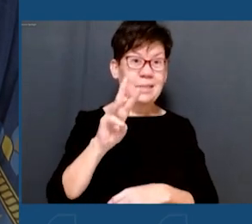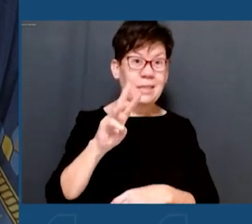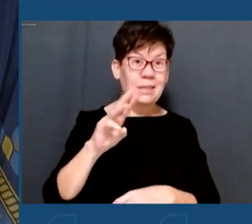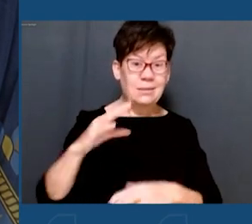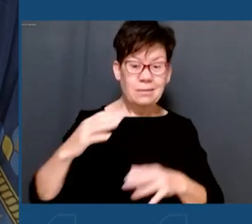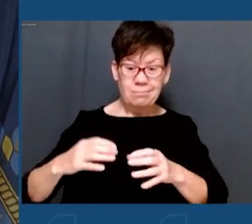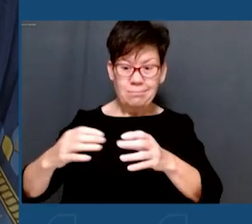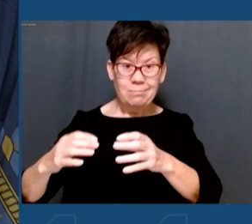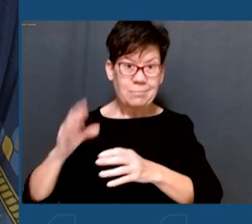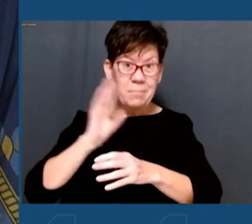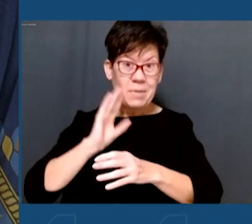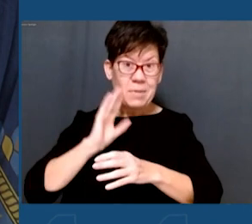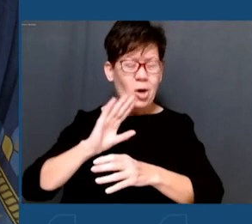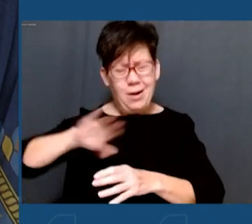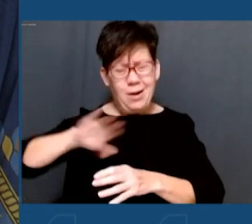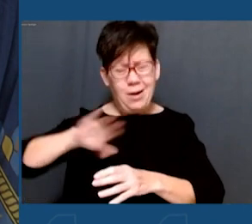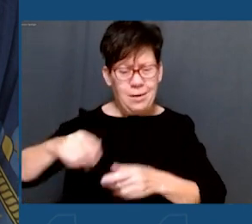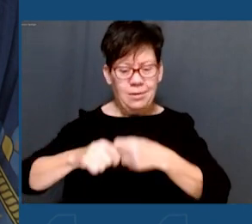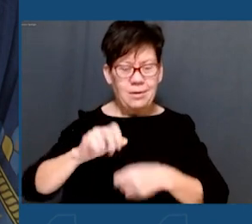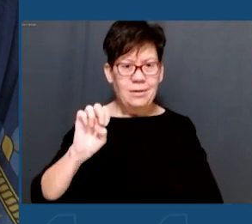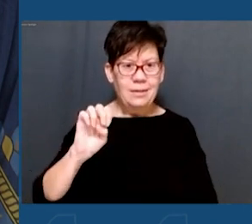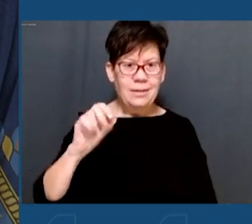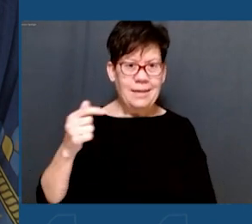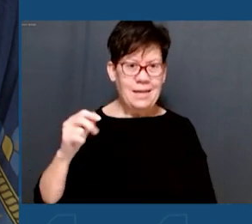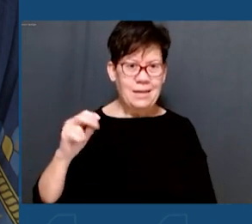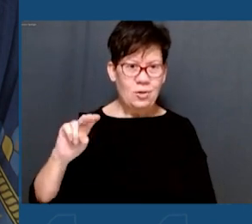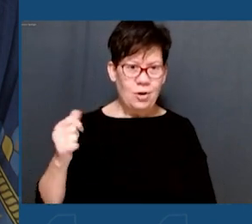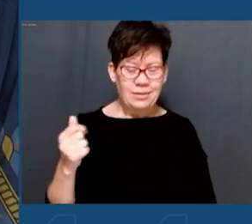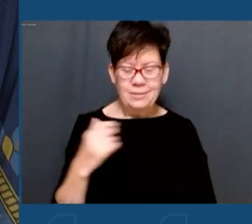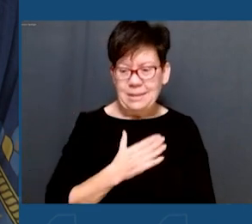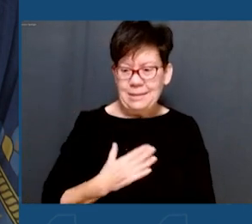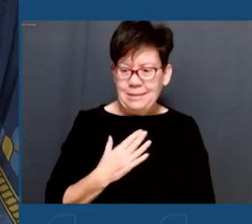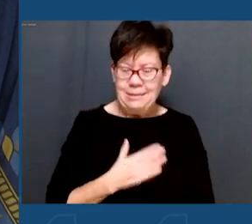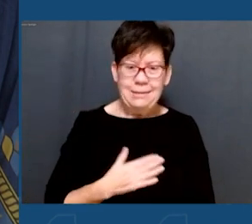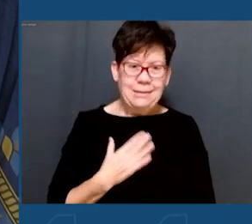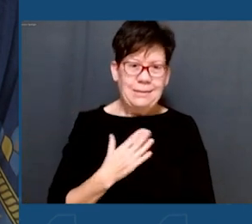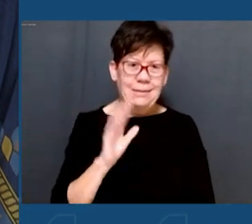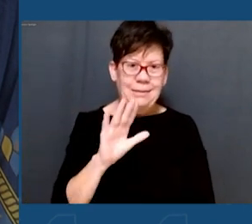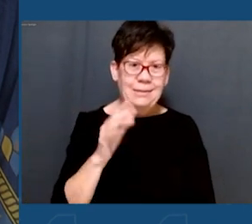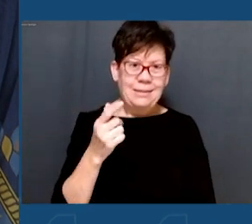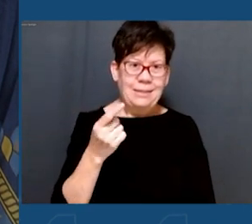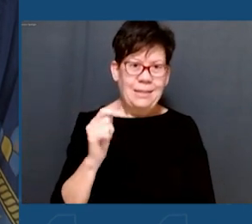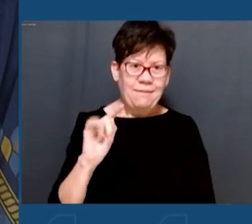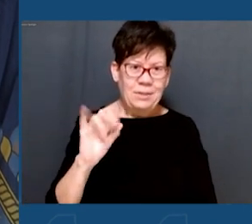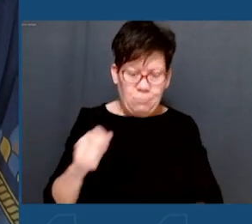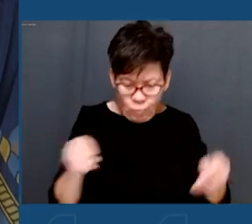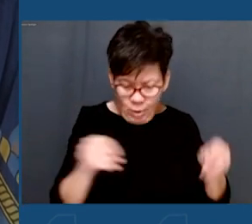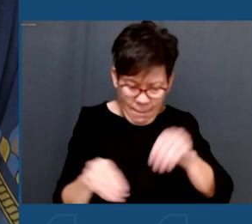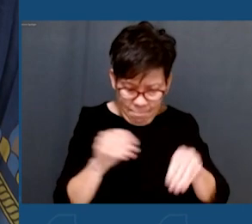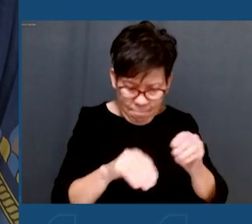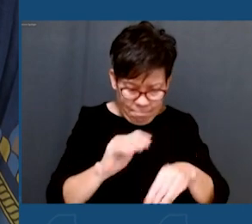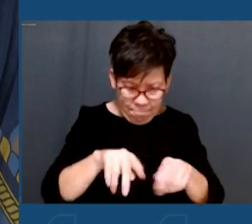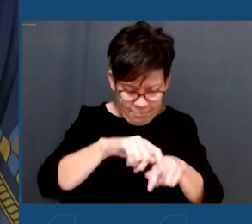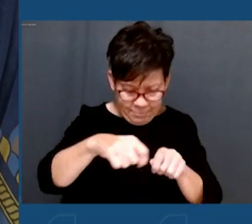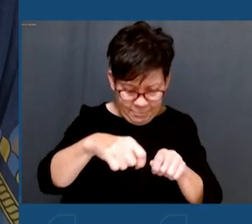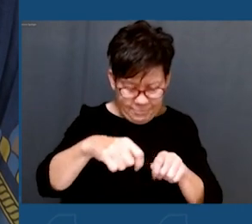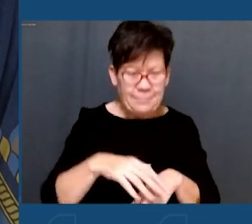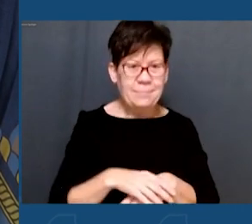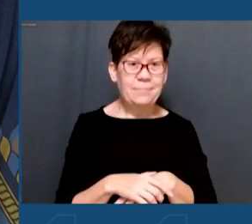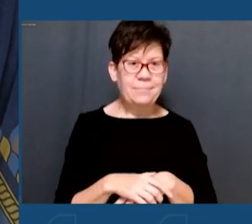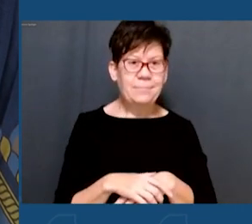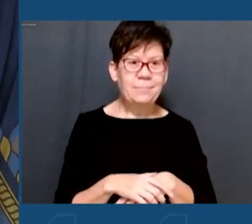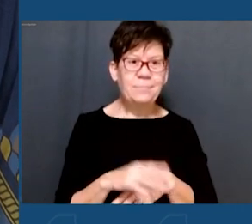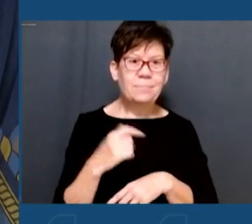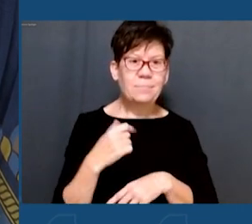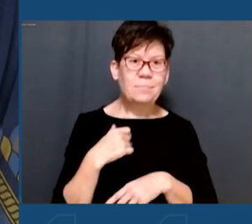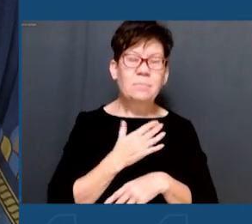those last-minute presents, but I want everyone to be safe. This is going to be a storm for the ages, hopefully brief in duration, and will not dump the 7 feet of snow we